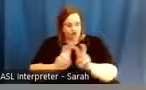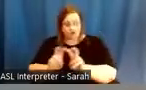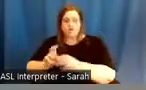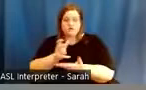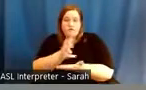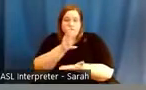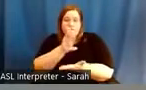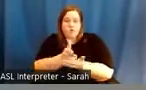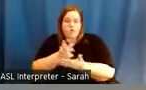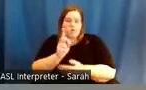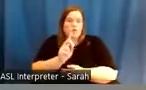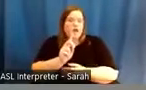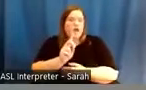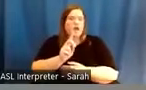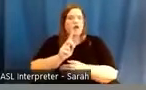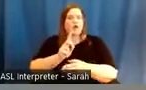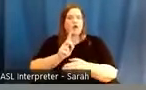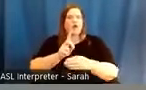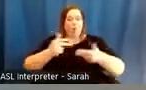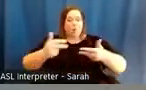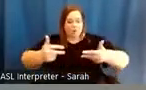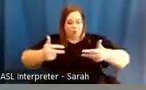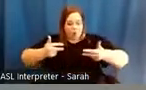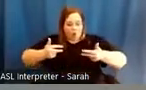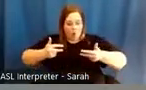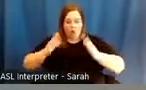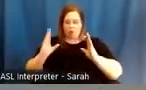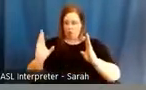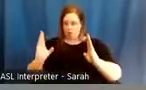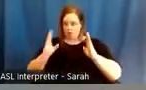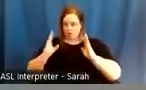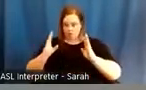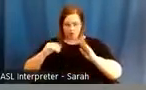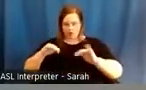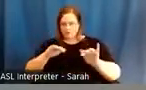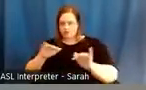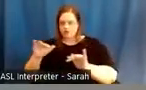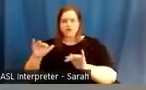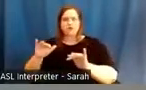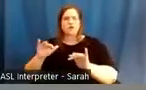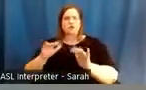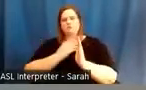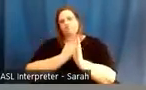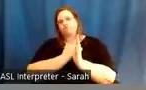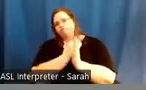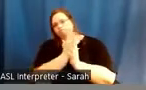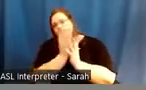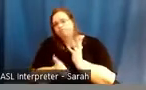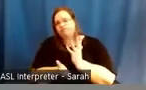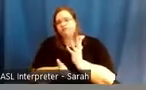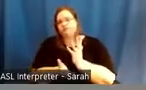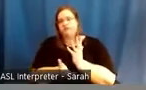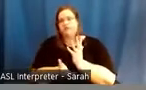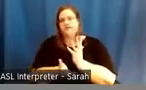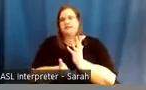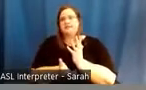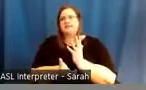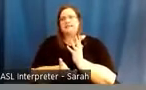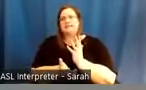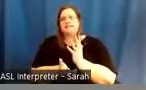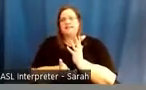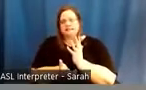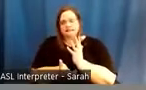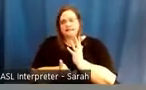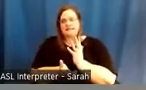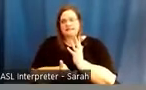to rows and every aspect. And it's something that's sorely missing in many of our